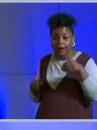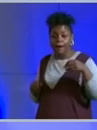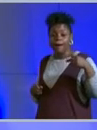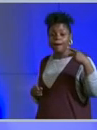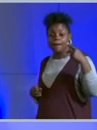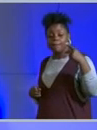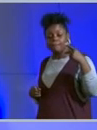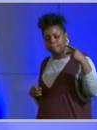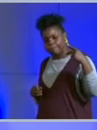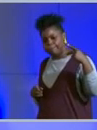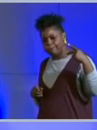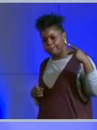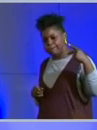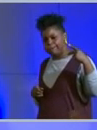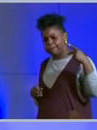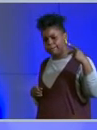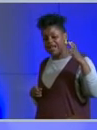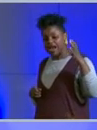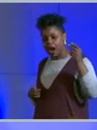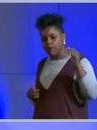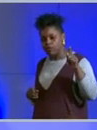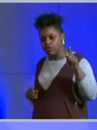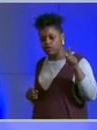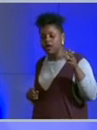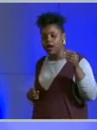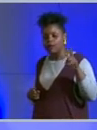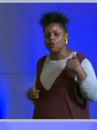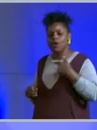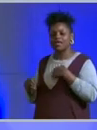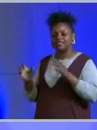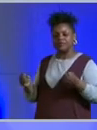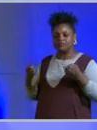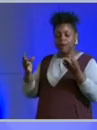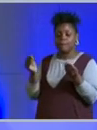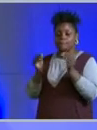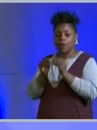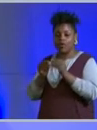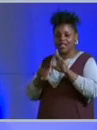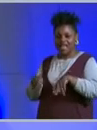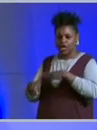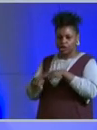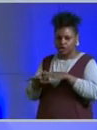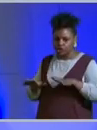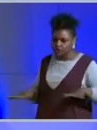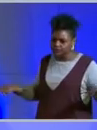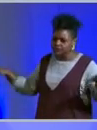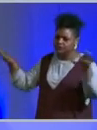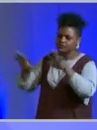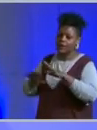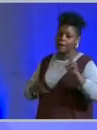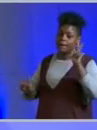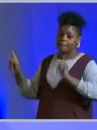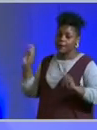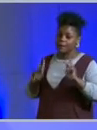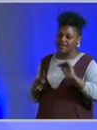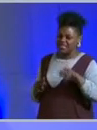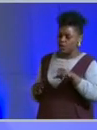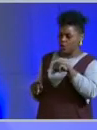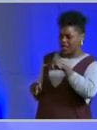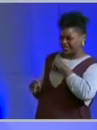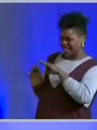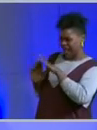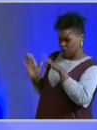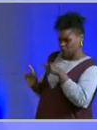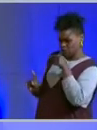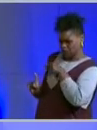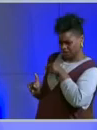nationally. But we know that we are not alone. People who need quality housing don't care about whether it's